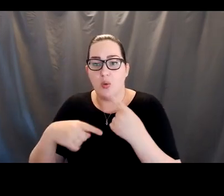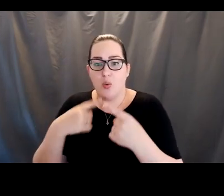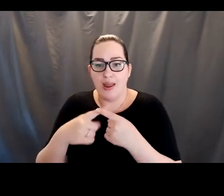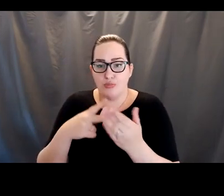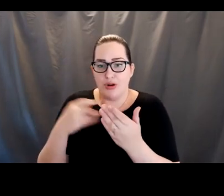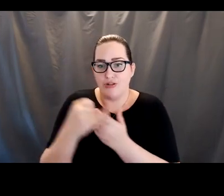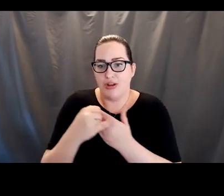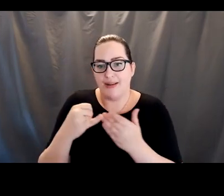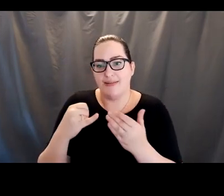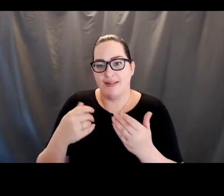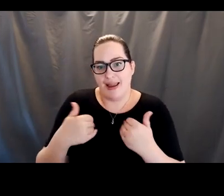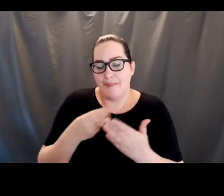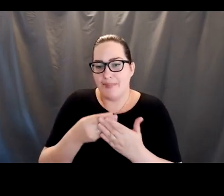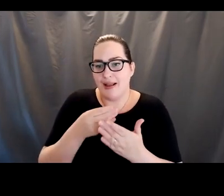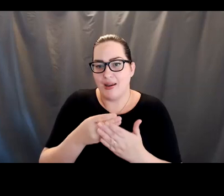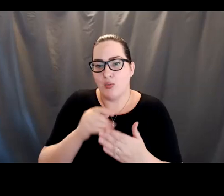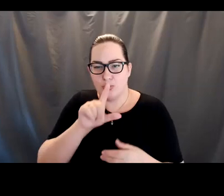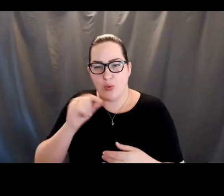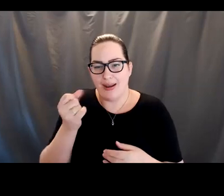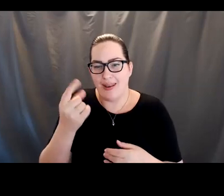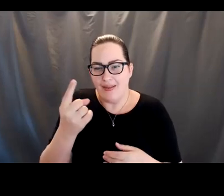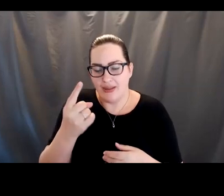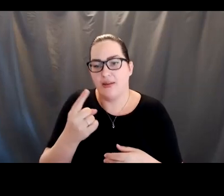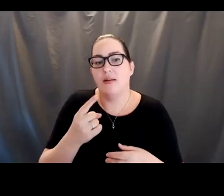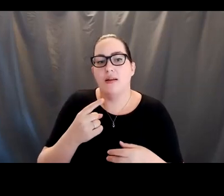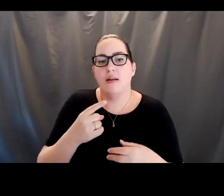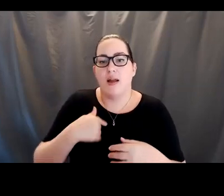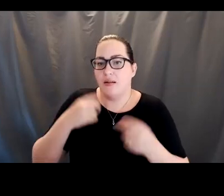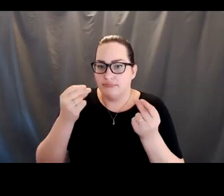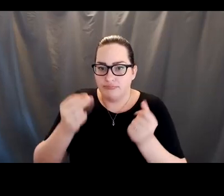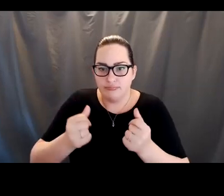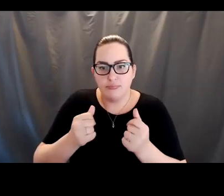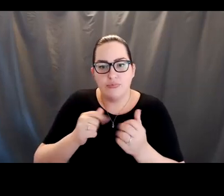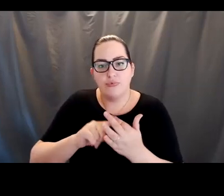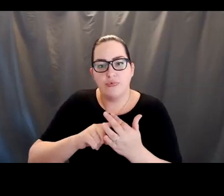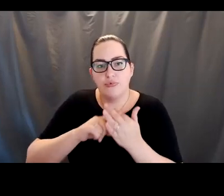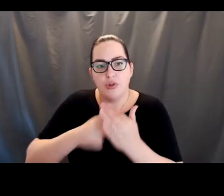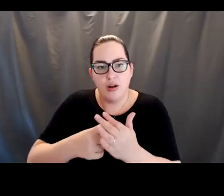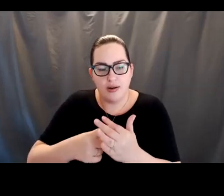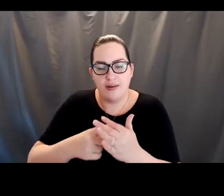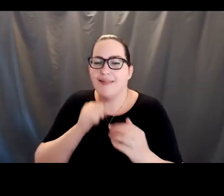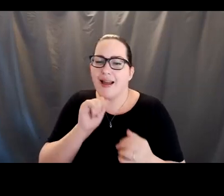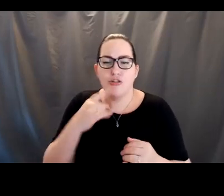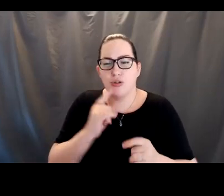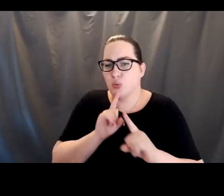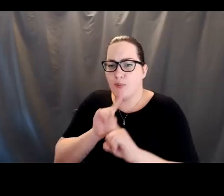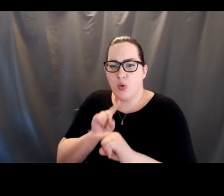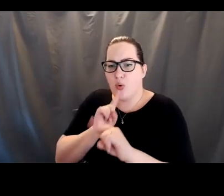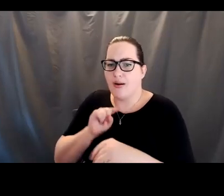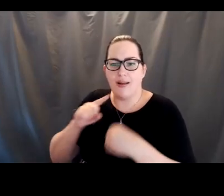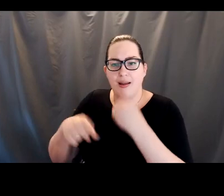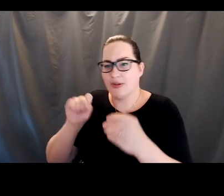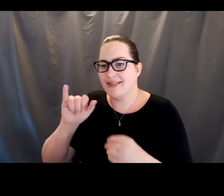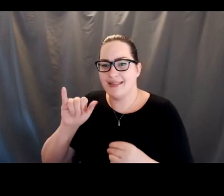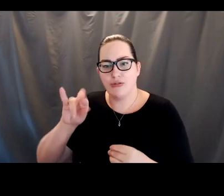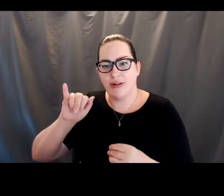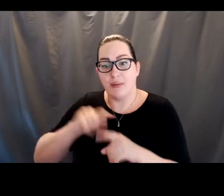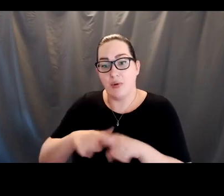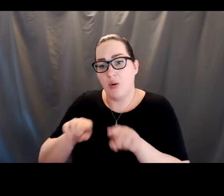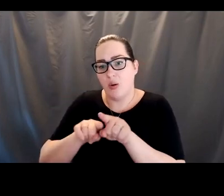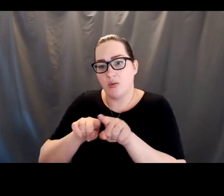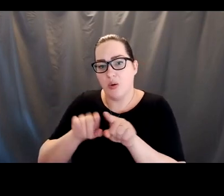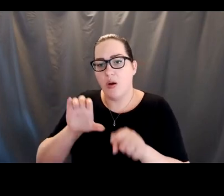Syrian conflict. So right away, I launched into not just reporting on Syria, but also on Congo. So there's